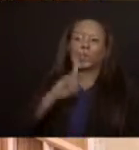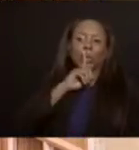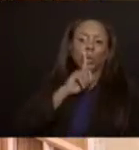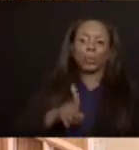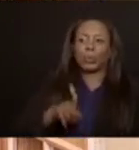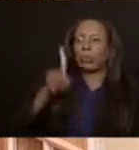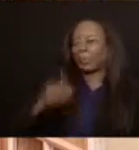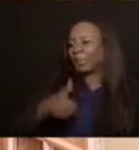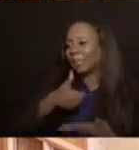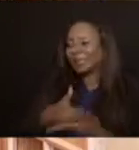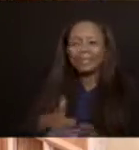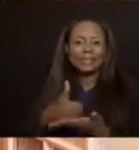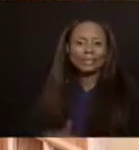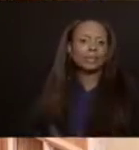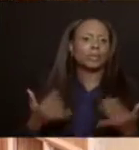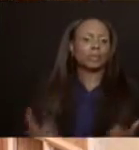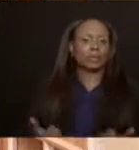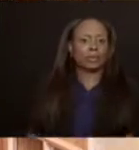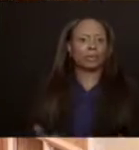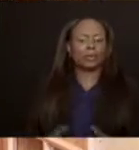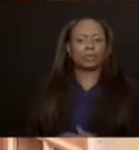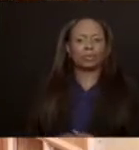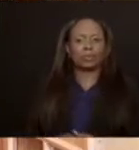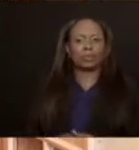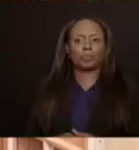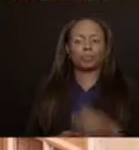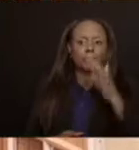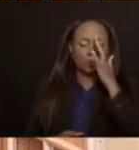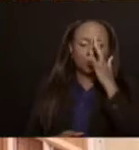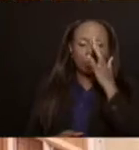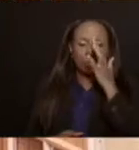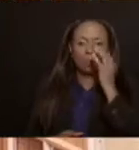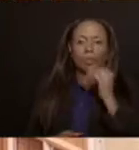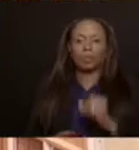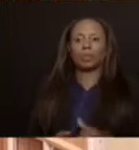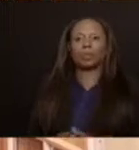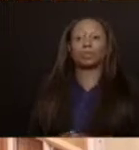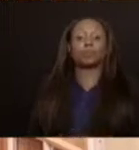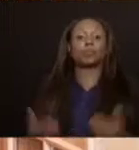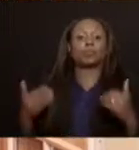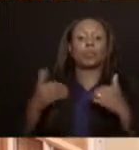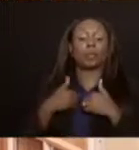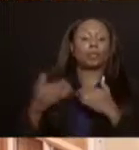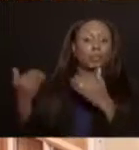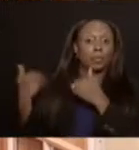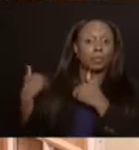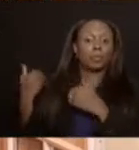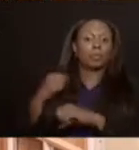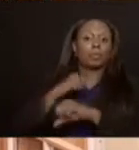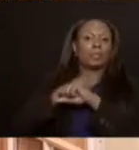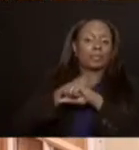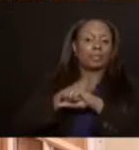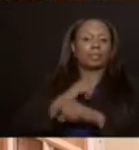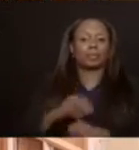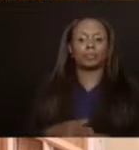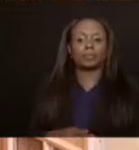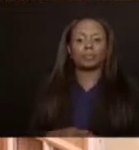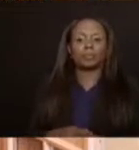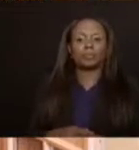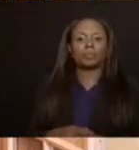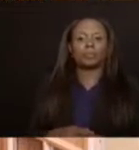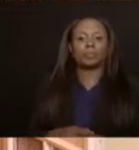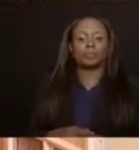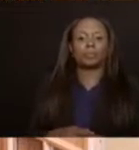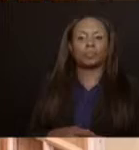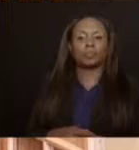our society at this point in time. And we have, as a nation, a duty to protect them. In many instances, these are people who